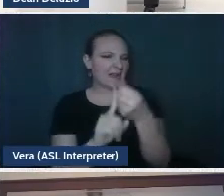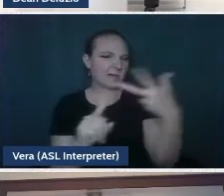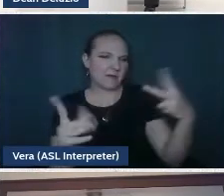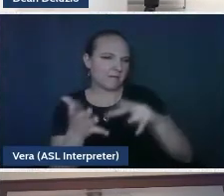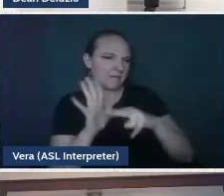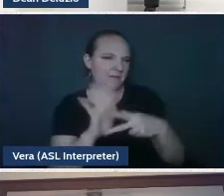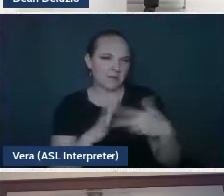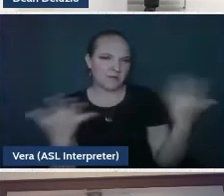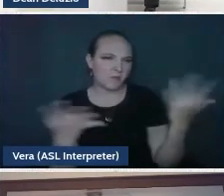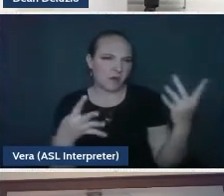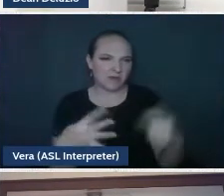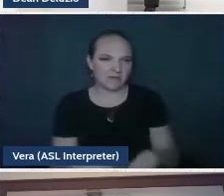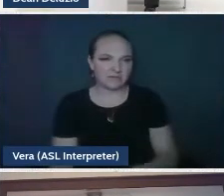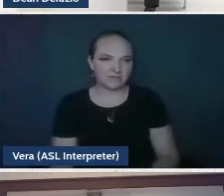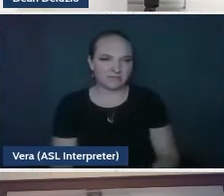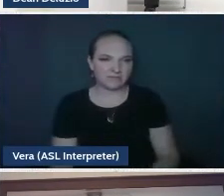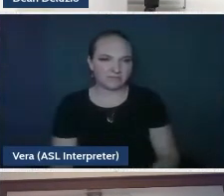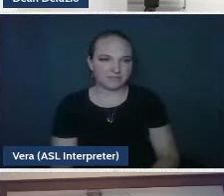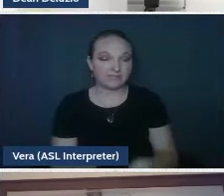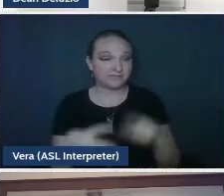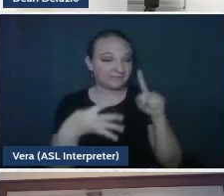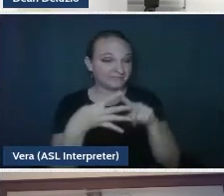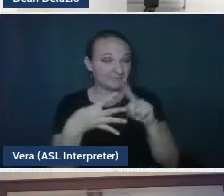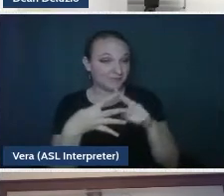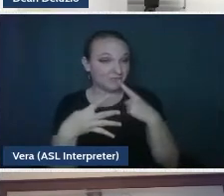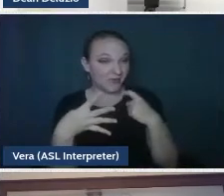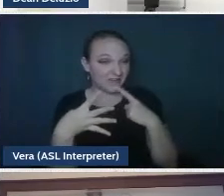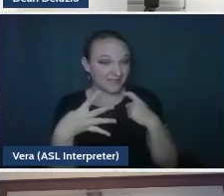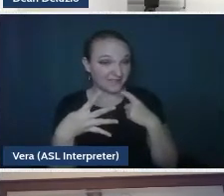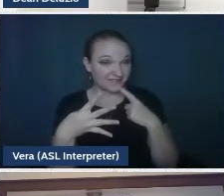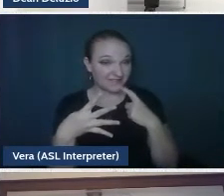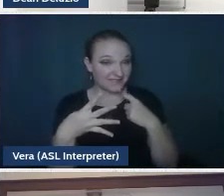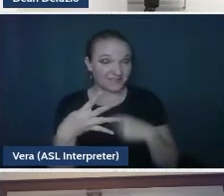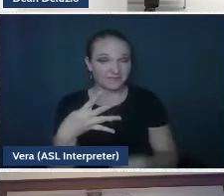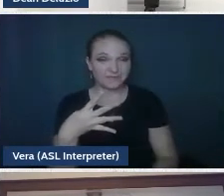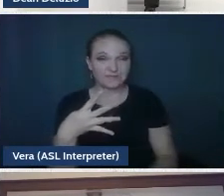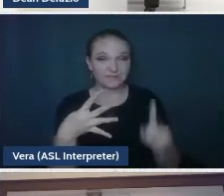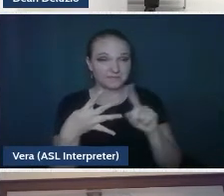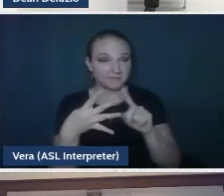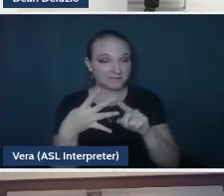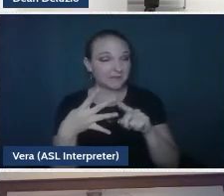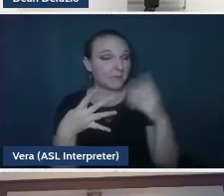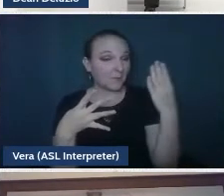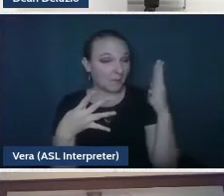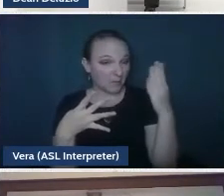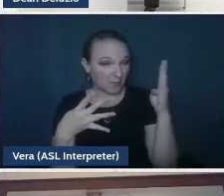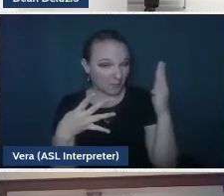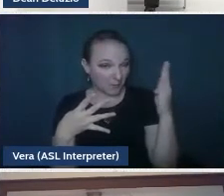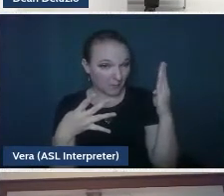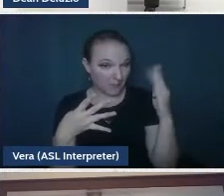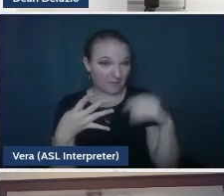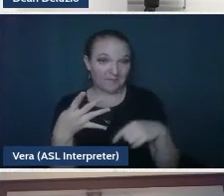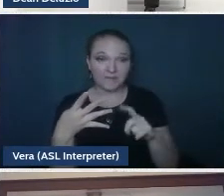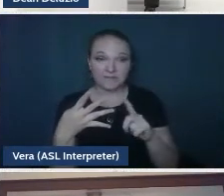for? So is it Great Pickle Assortment, Golden Party Armor, Get Purple